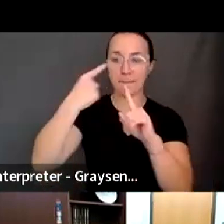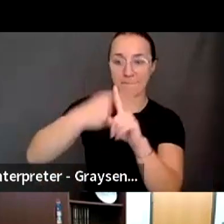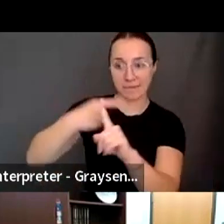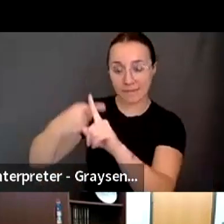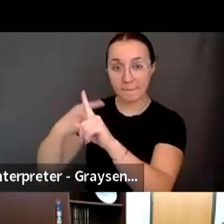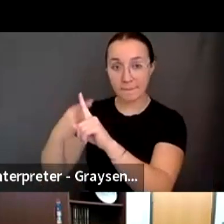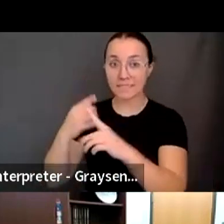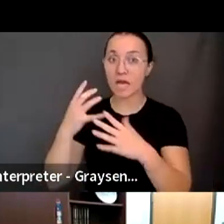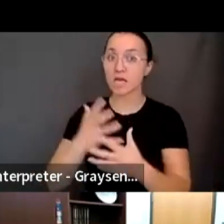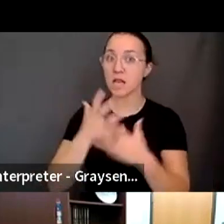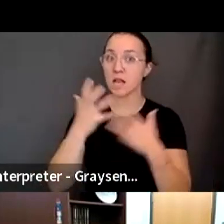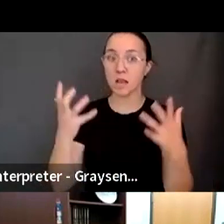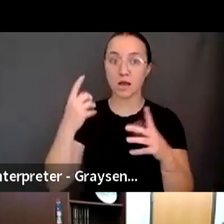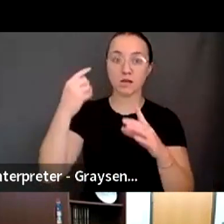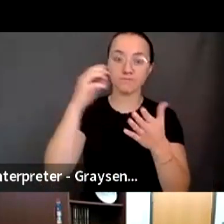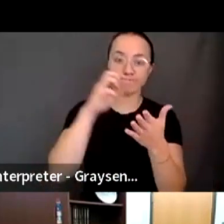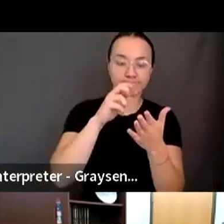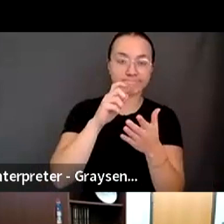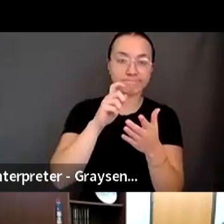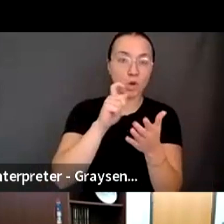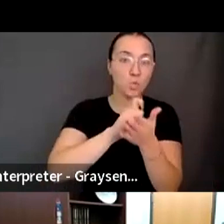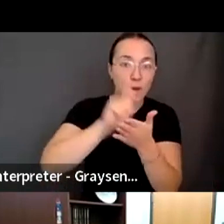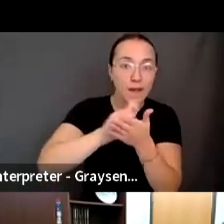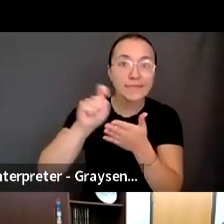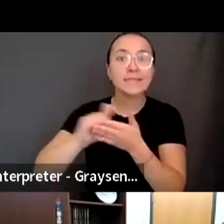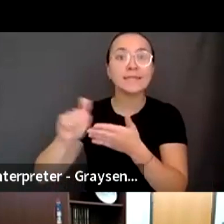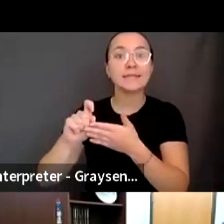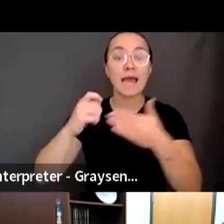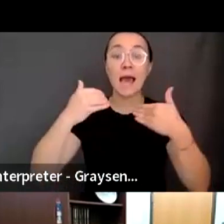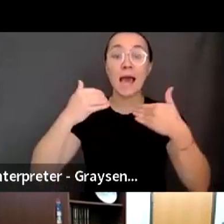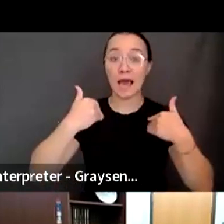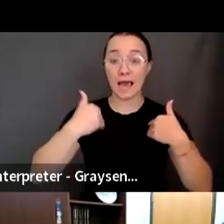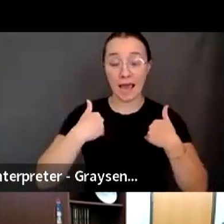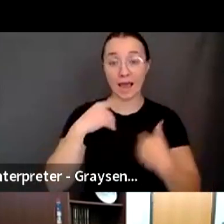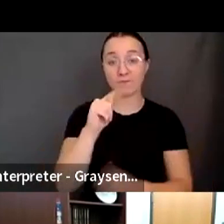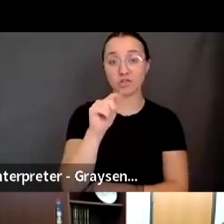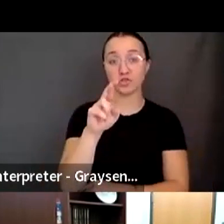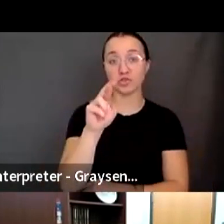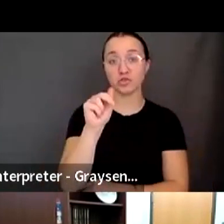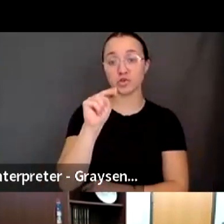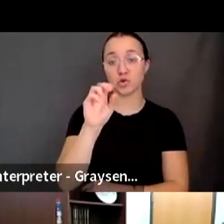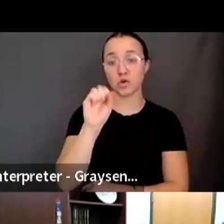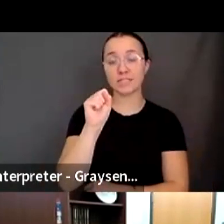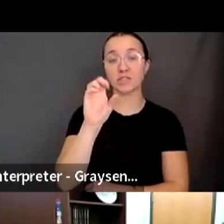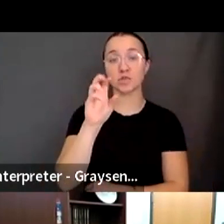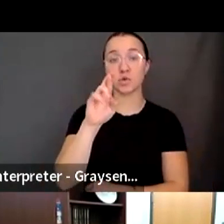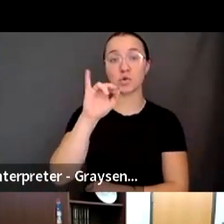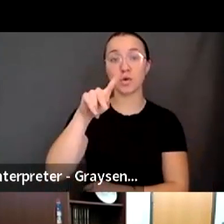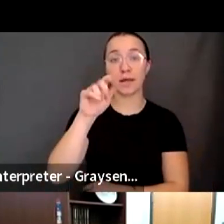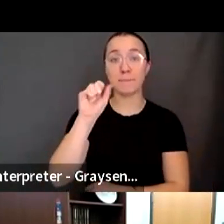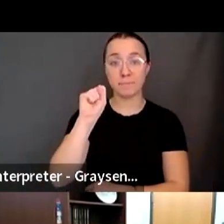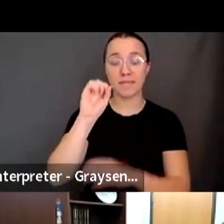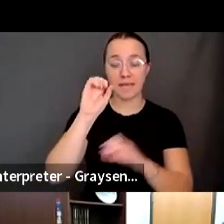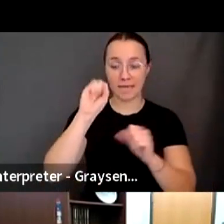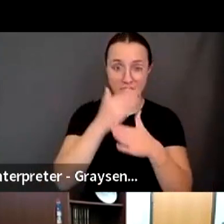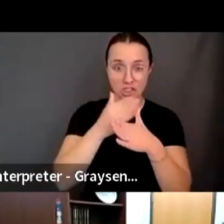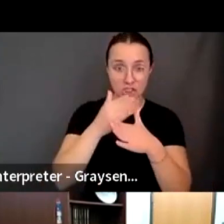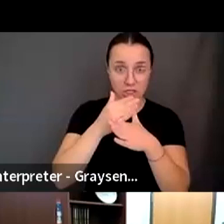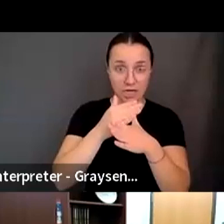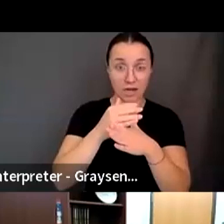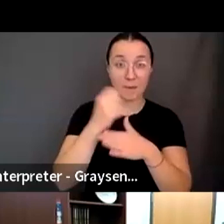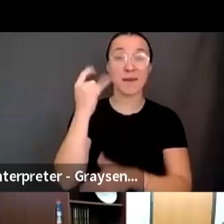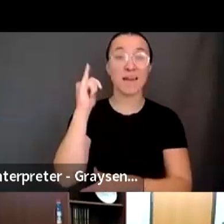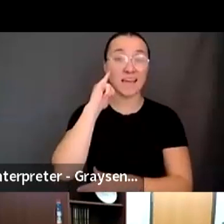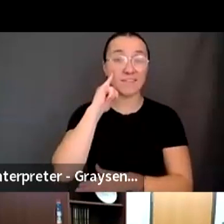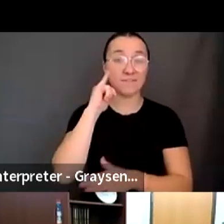I do have transcripts though that I can share with you. If ever you do have to miss a meeting, we do have the video recordings that you